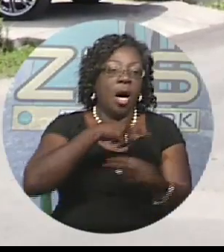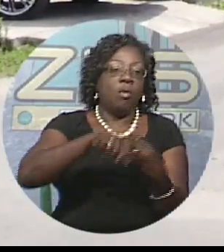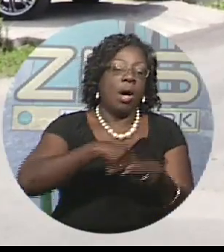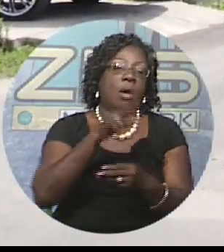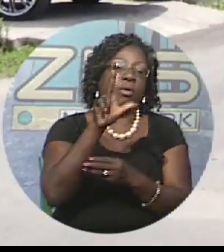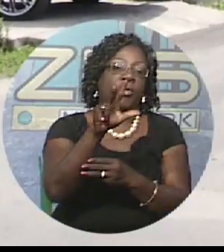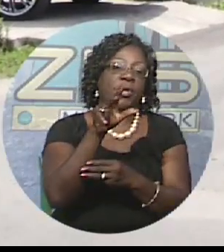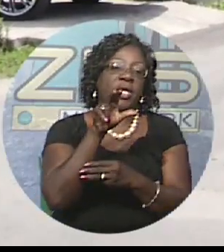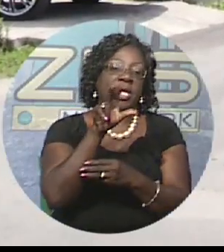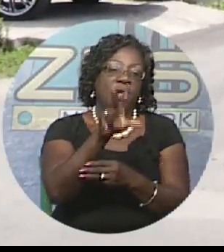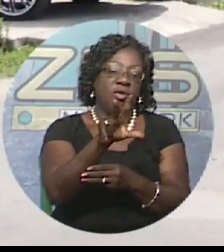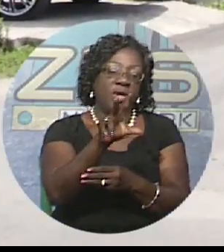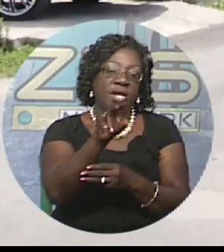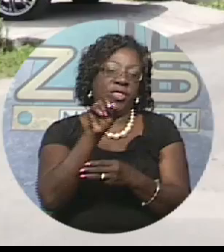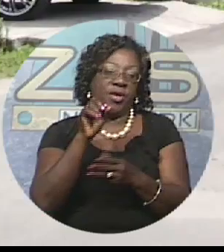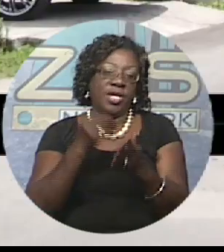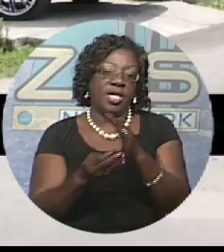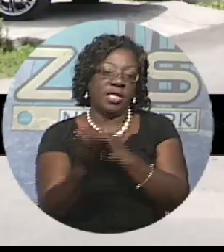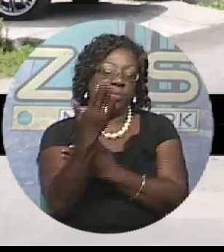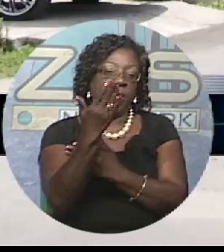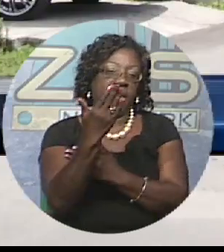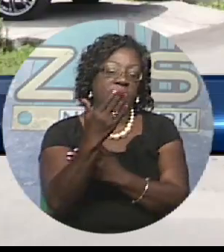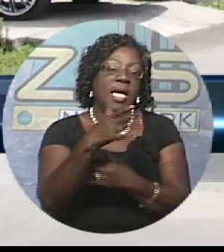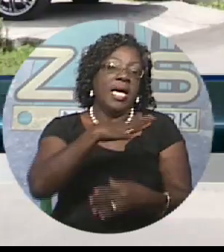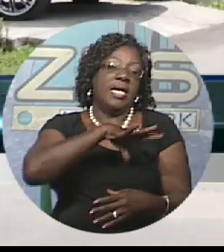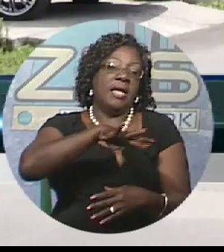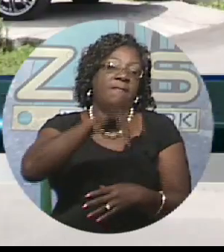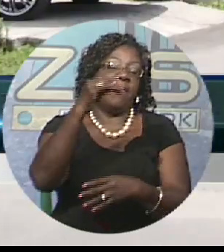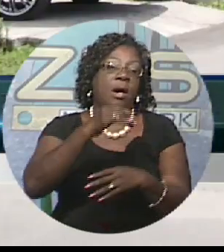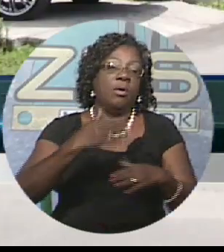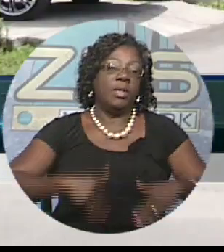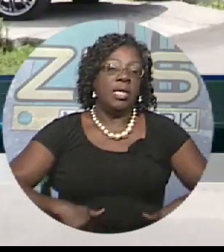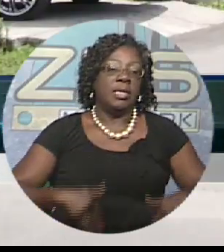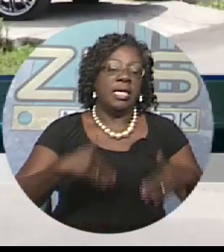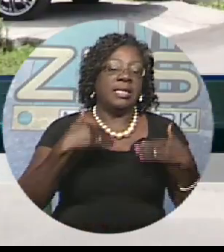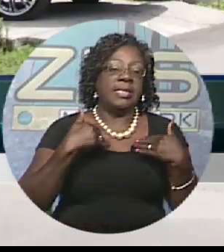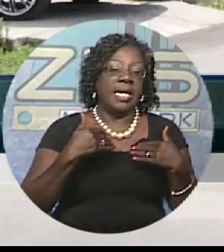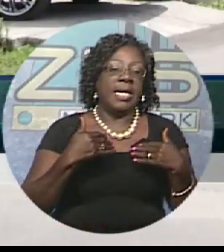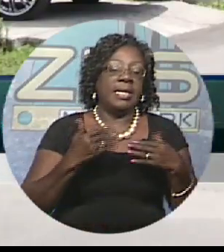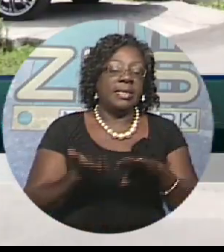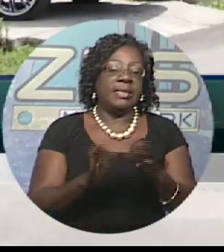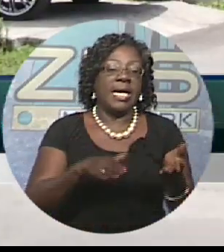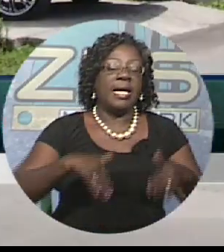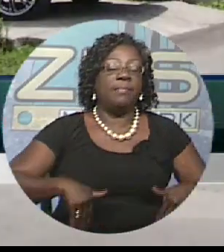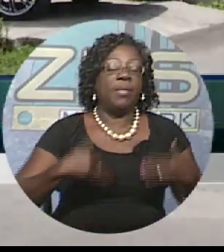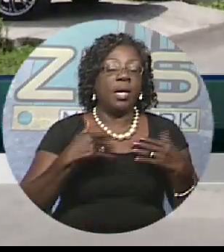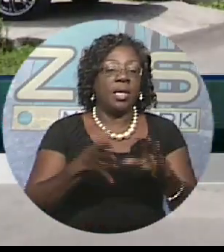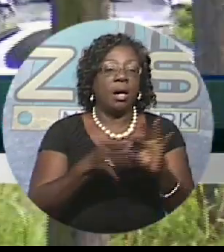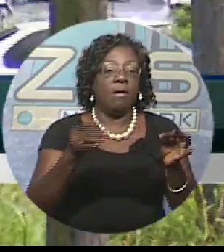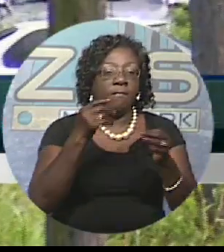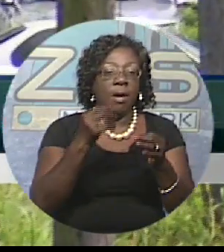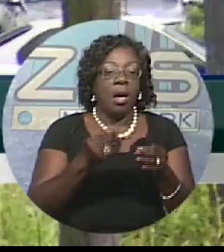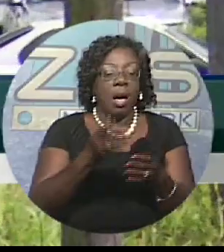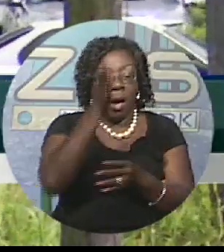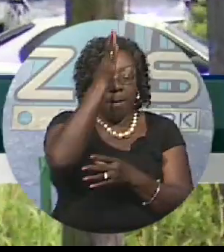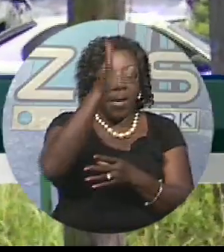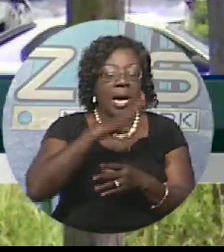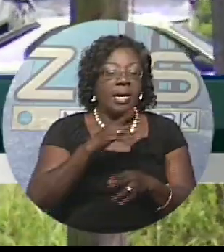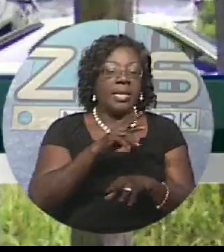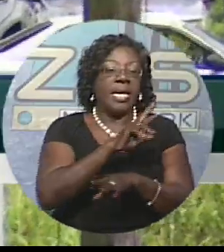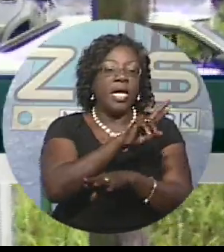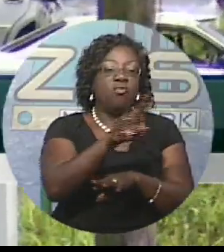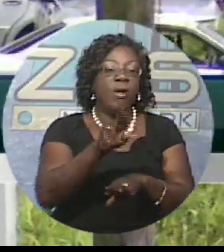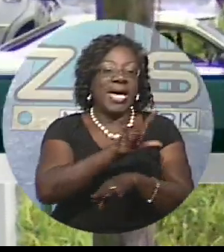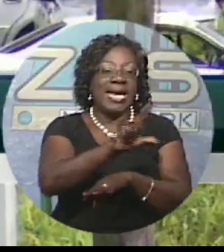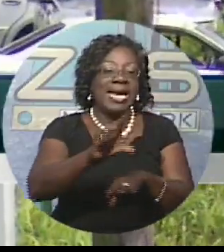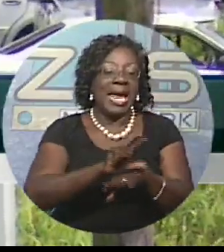3:30 this morning. Authorities confirmed that they found the lifeless body of a man on Haven and Red Sea Roads in the Redland Acres